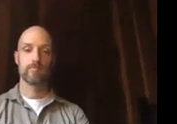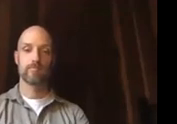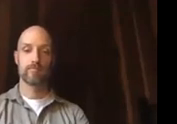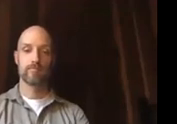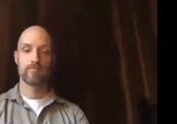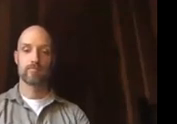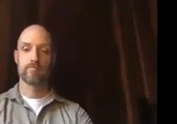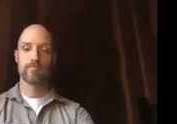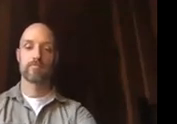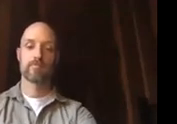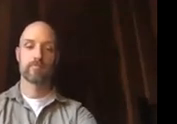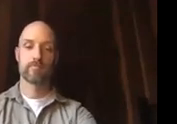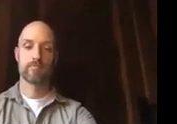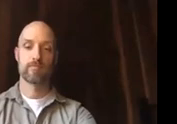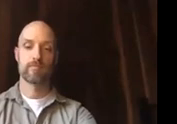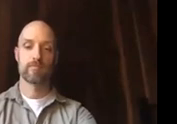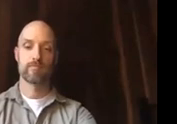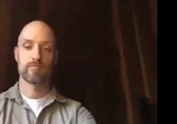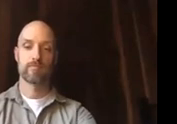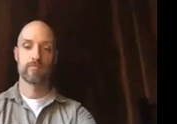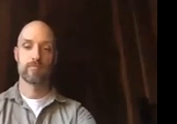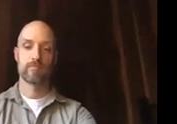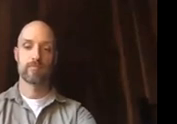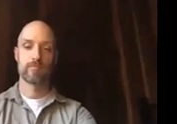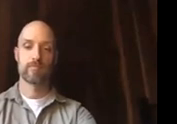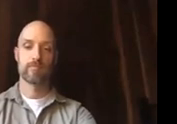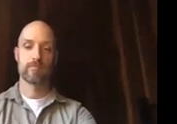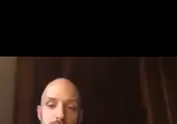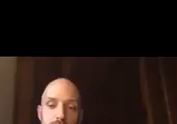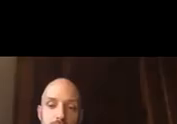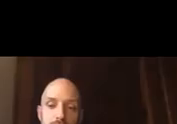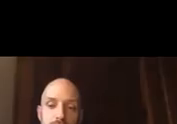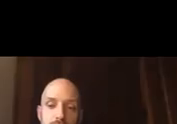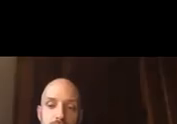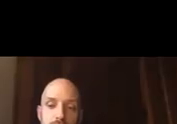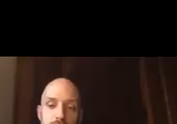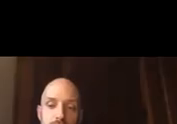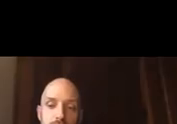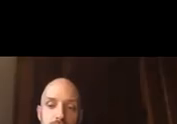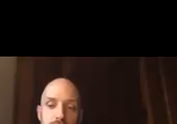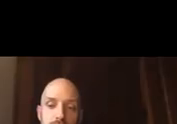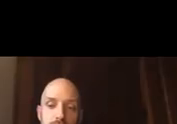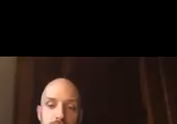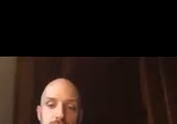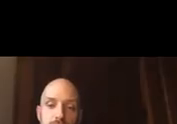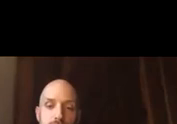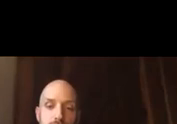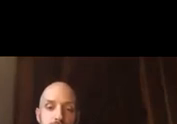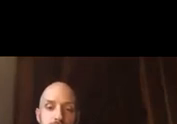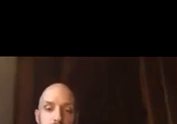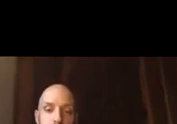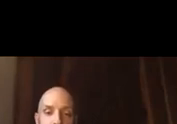think in terms of being like one of many tools, one of many modalities that we can use to deliver care, I